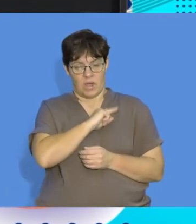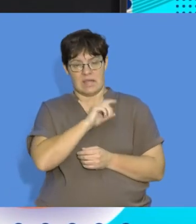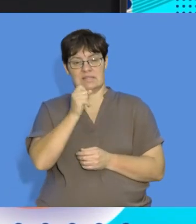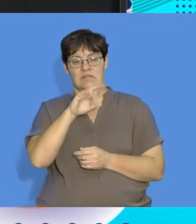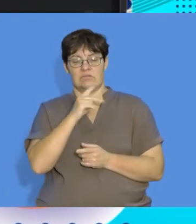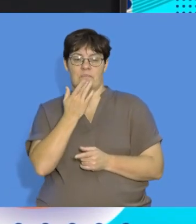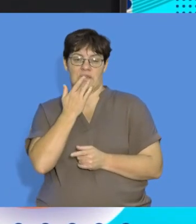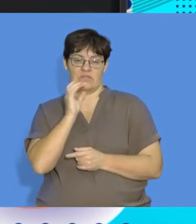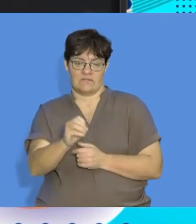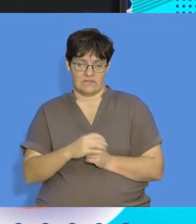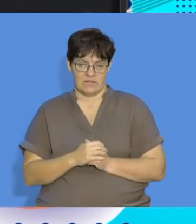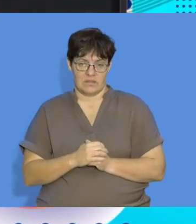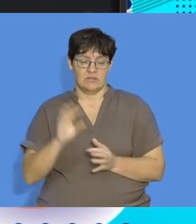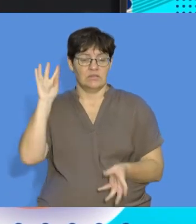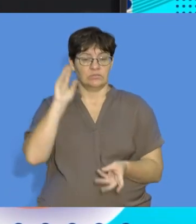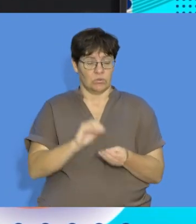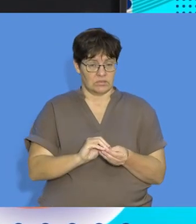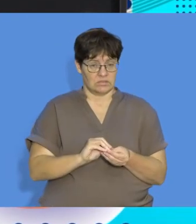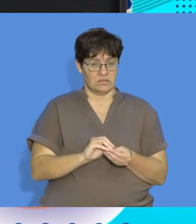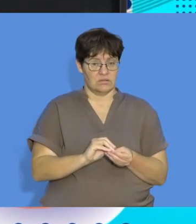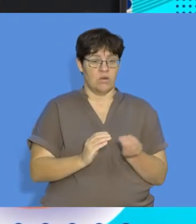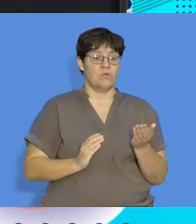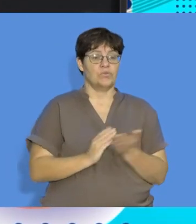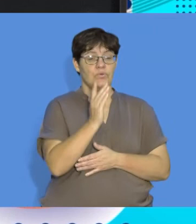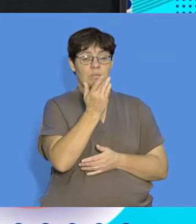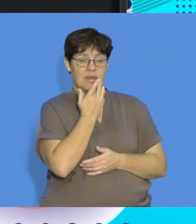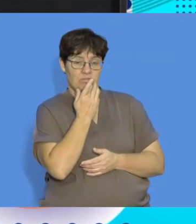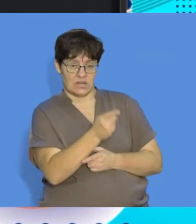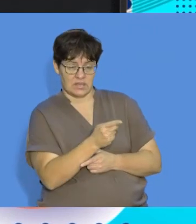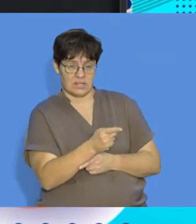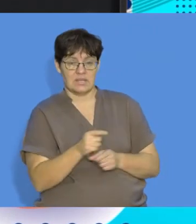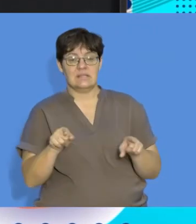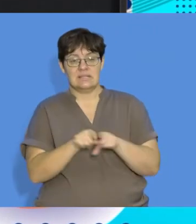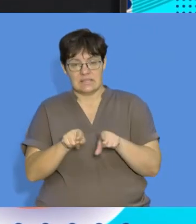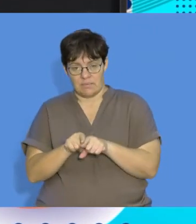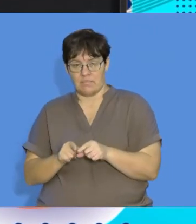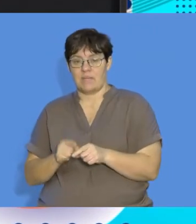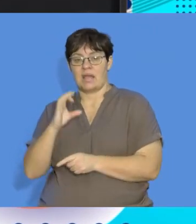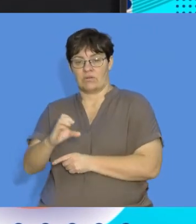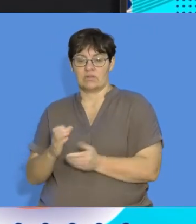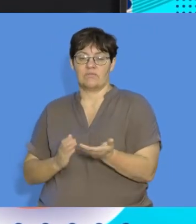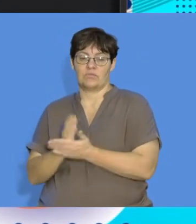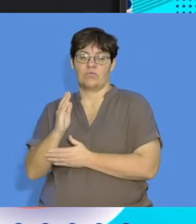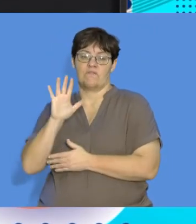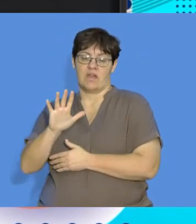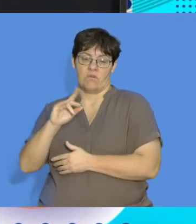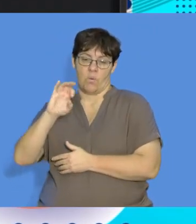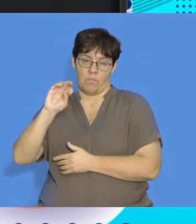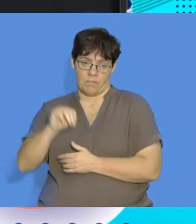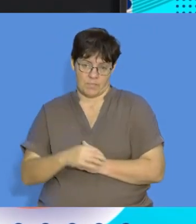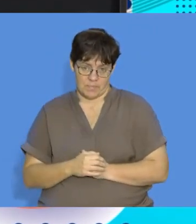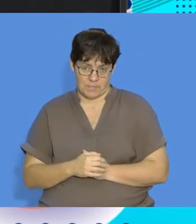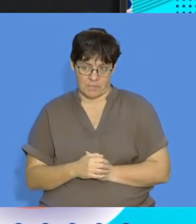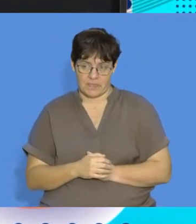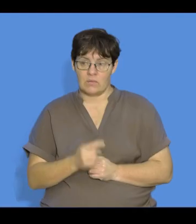is in series with the battery. It means the total current passing through the battery equals the current passing through the 5 ohm resistor.